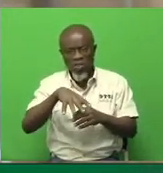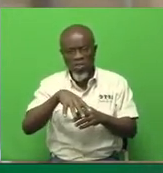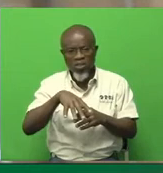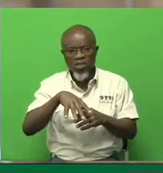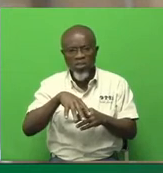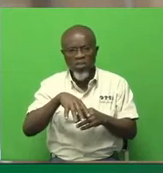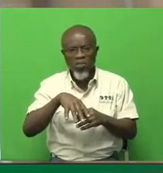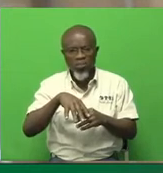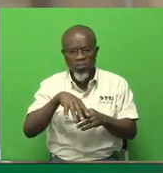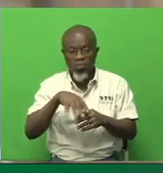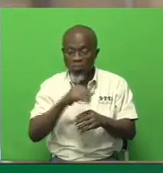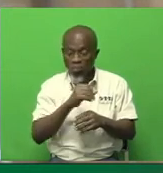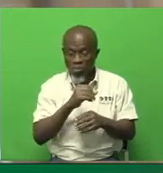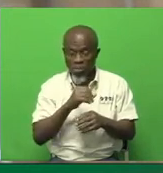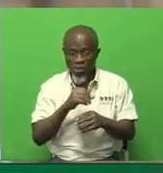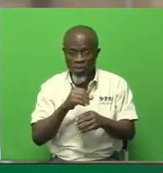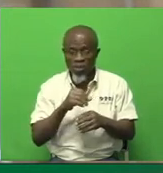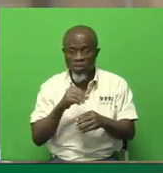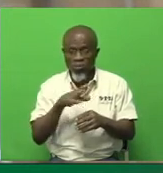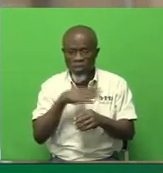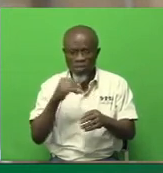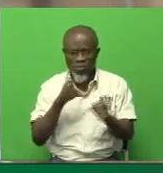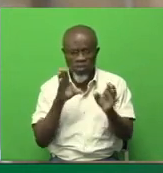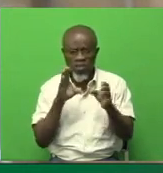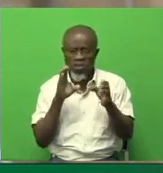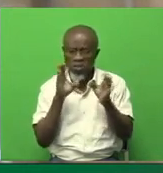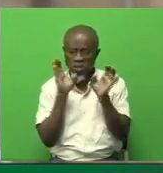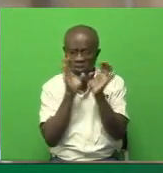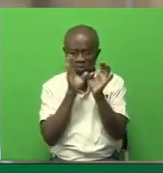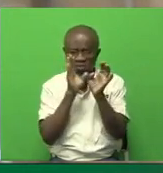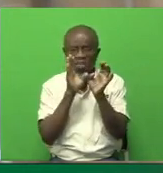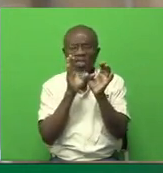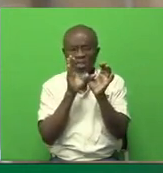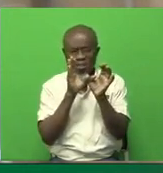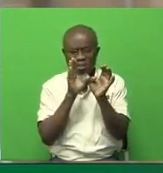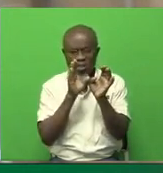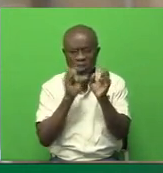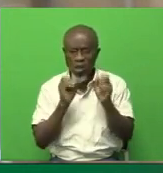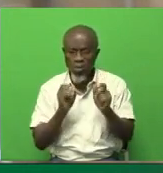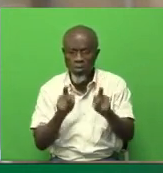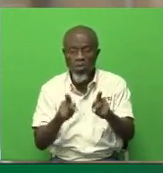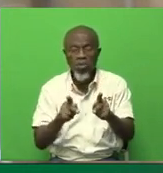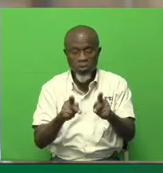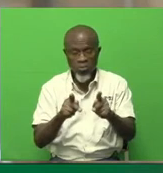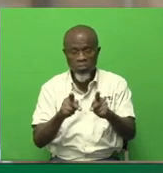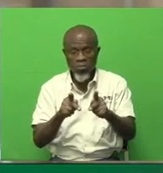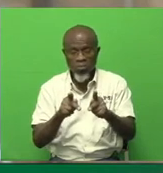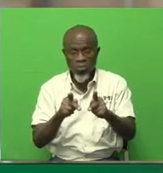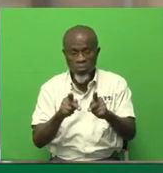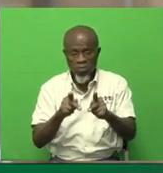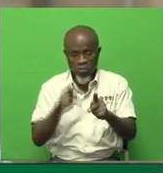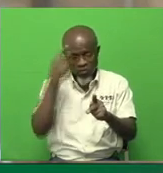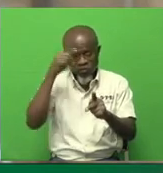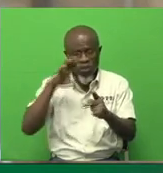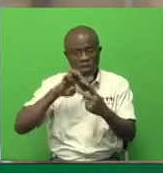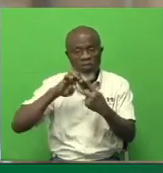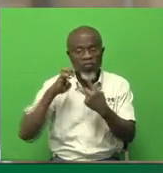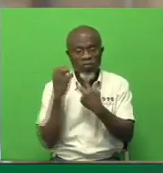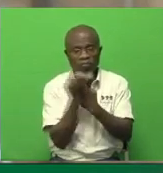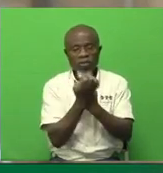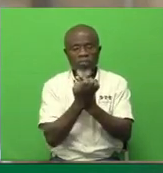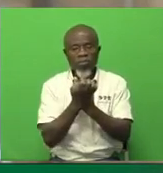esia as well as a certificate of uh clearance environmental clearance and once all of these statutory